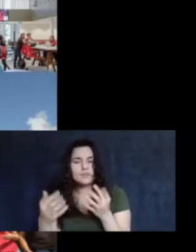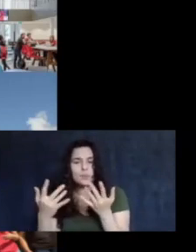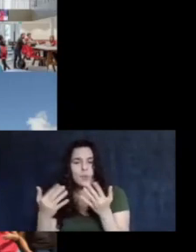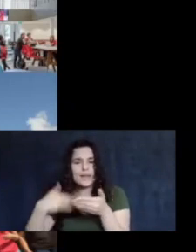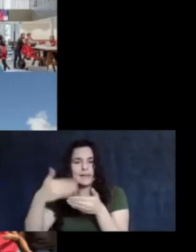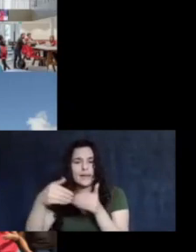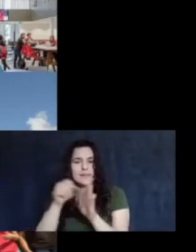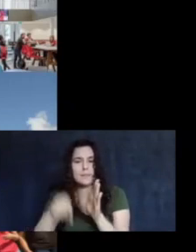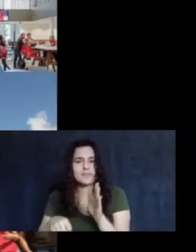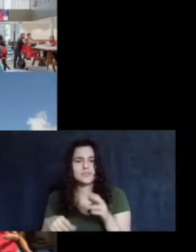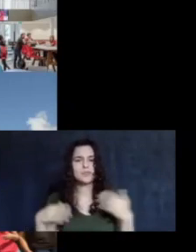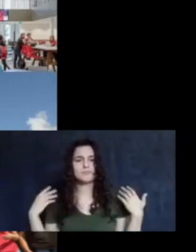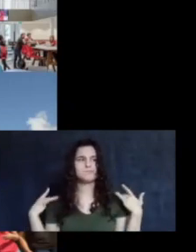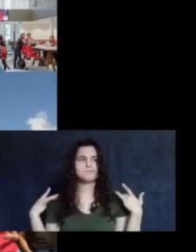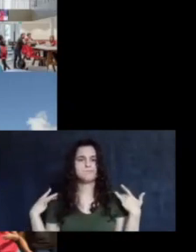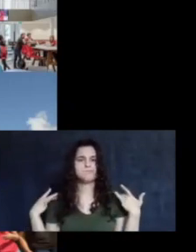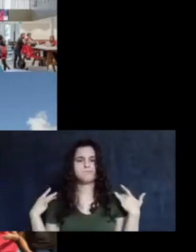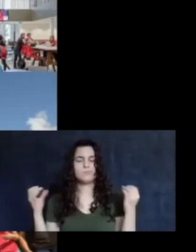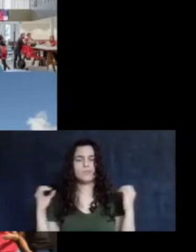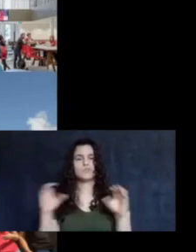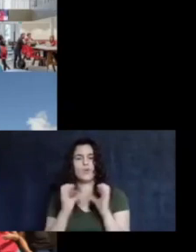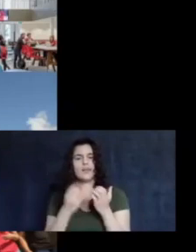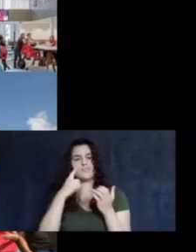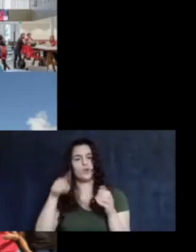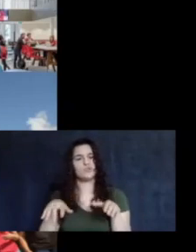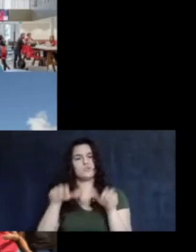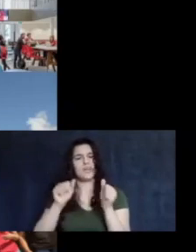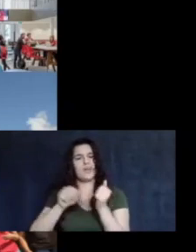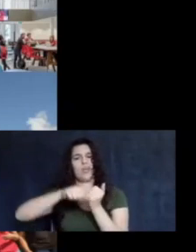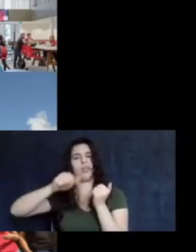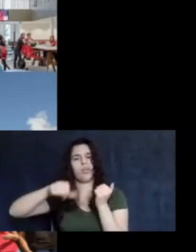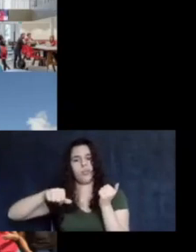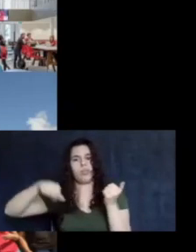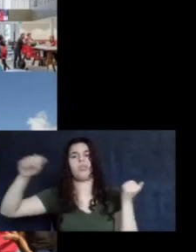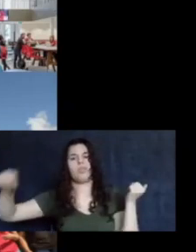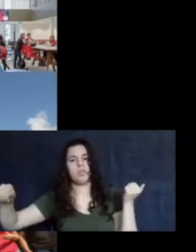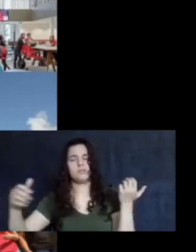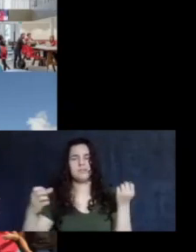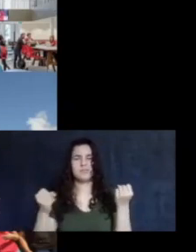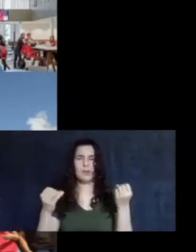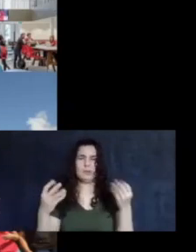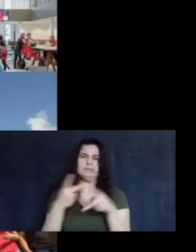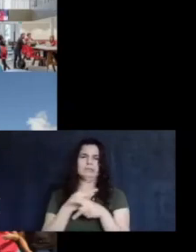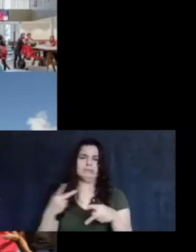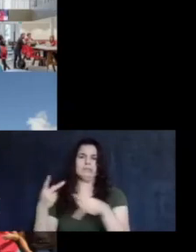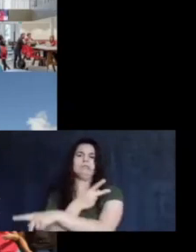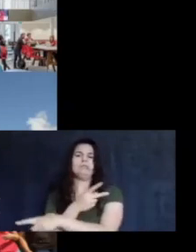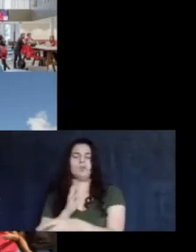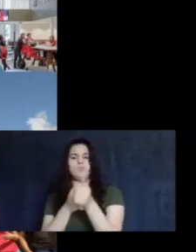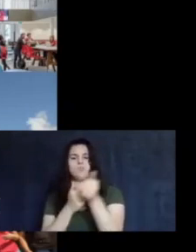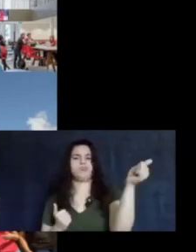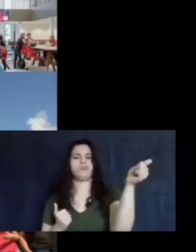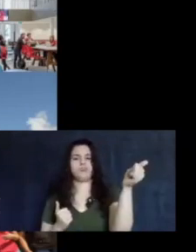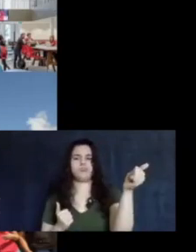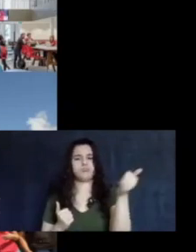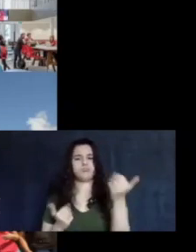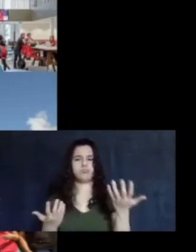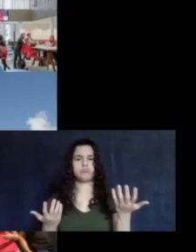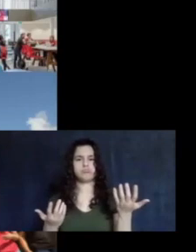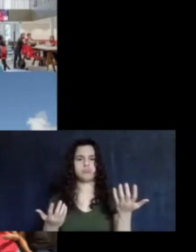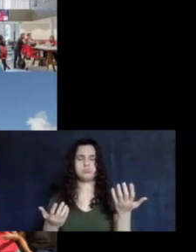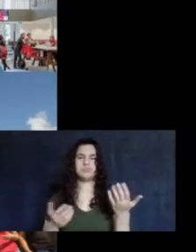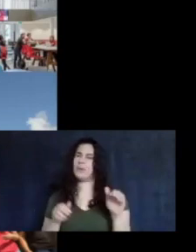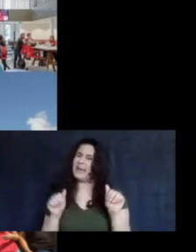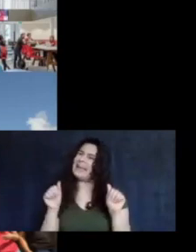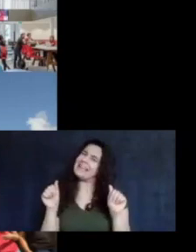courses for you to take. It's kind of a domino effect, and it gets you backed up a little bit. So it can